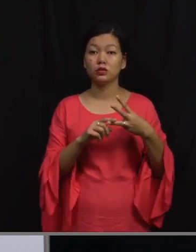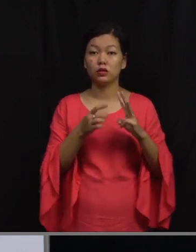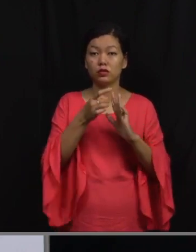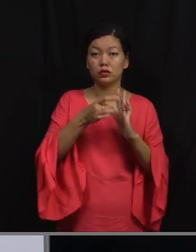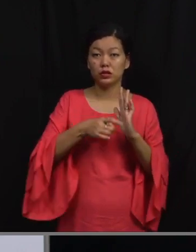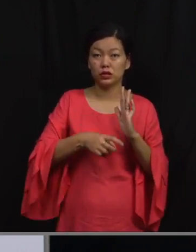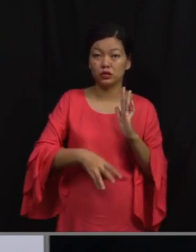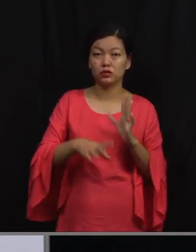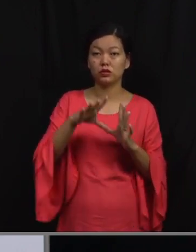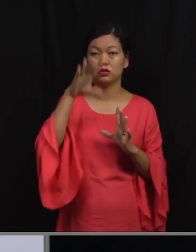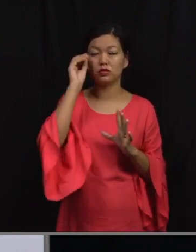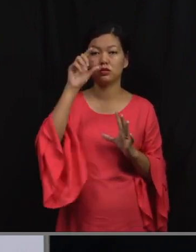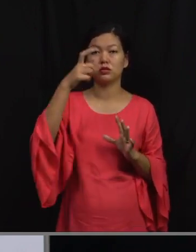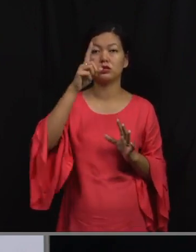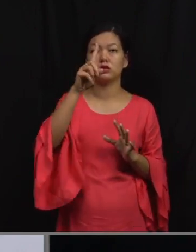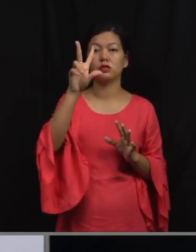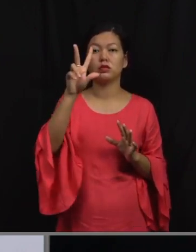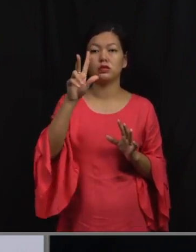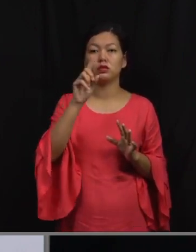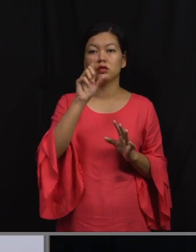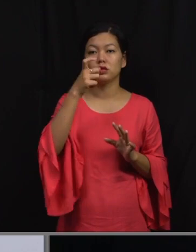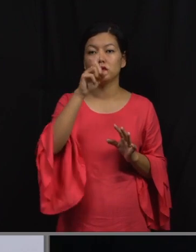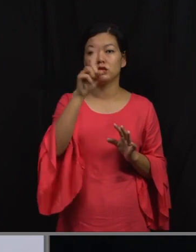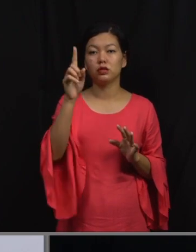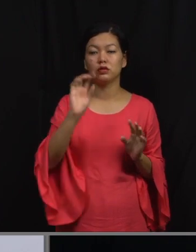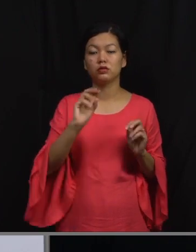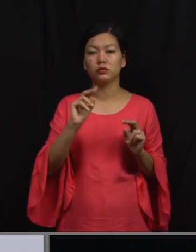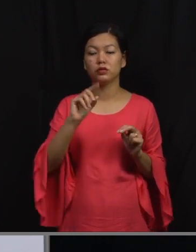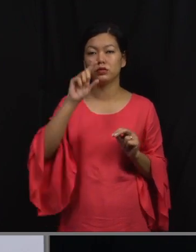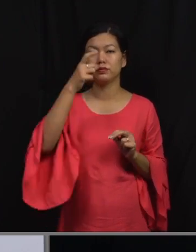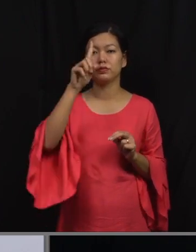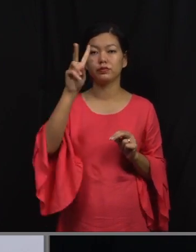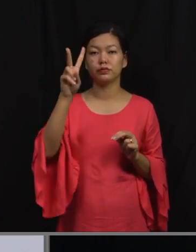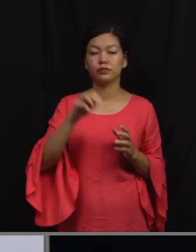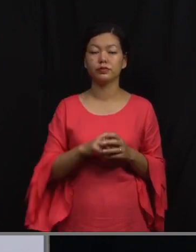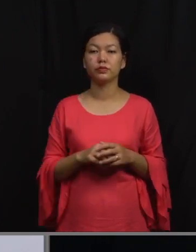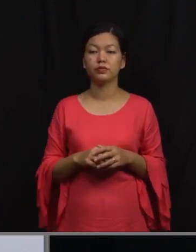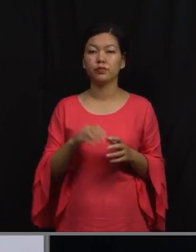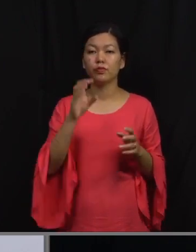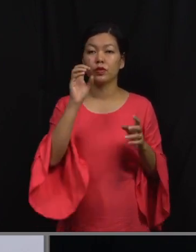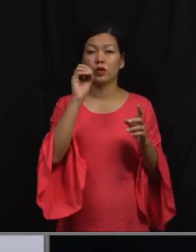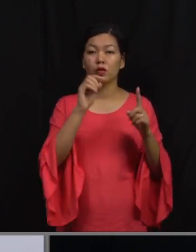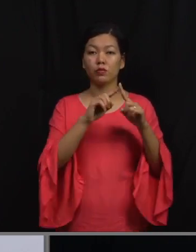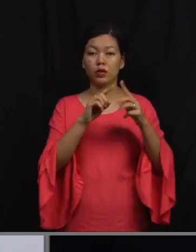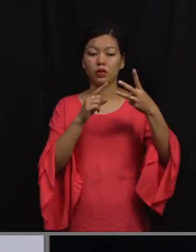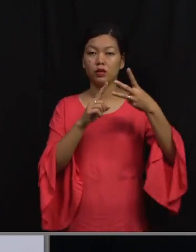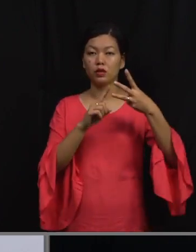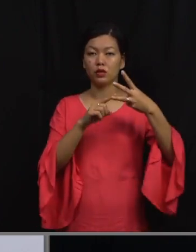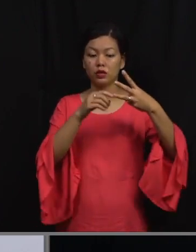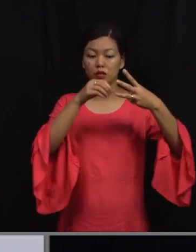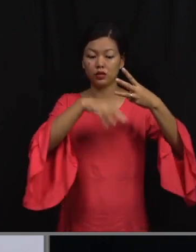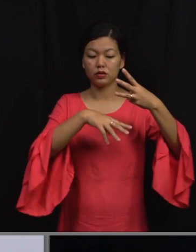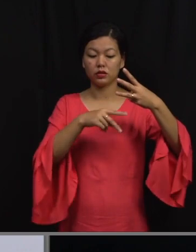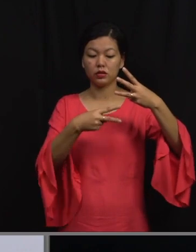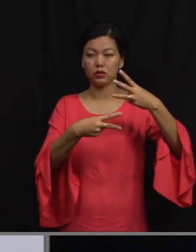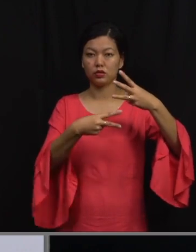class 11. Okay, so now when I say optics, there are two types of optics. How many types? Two types. We are going to get in class